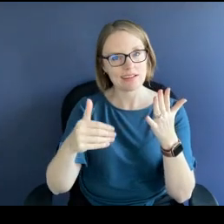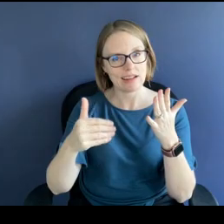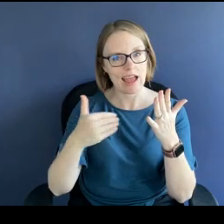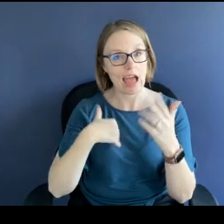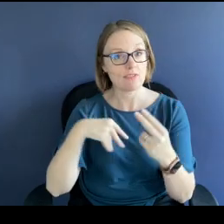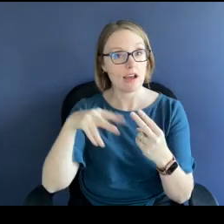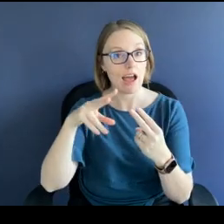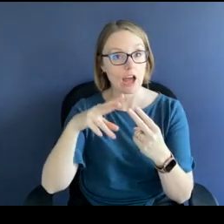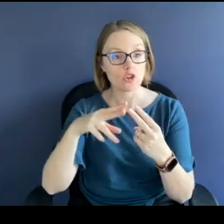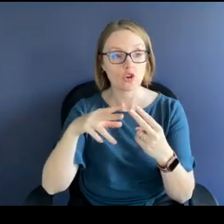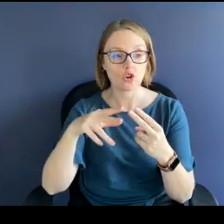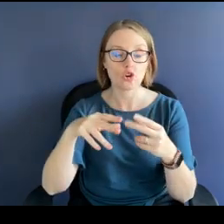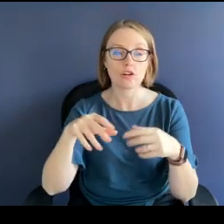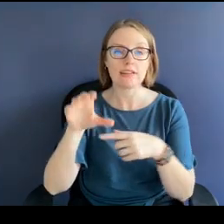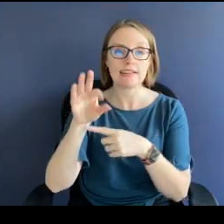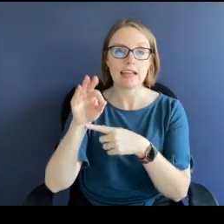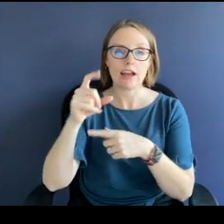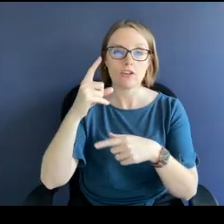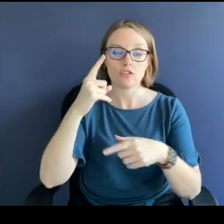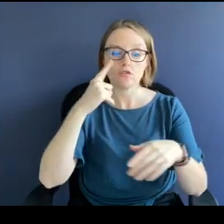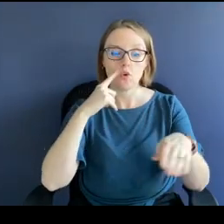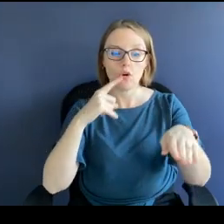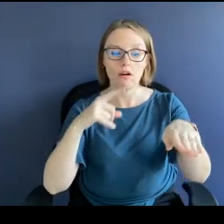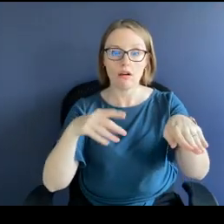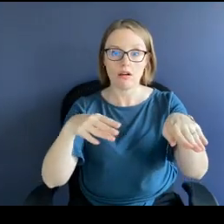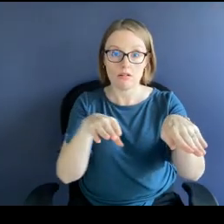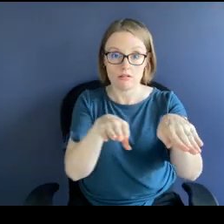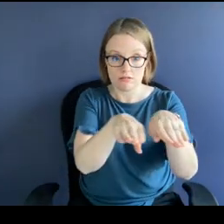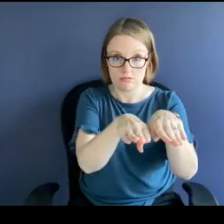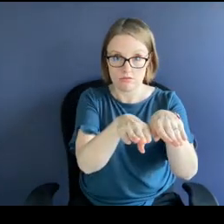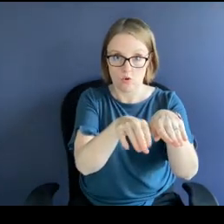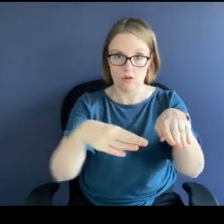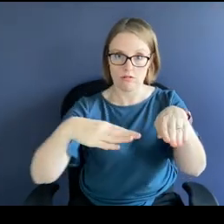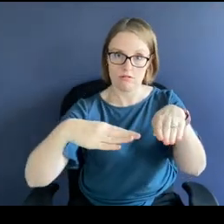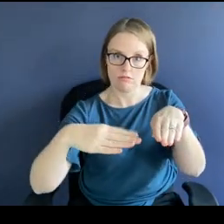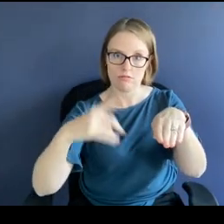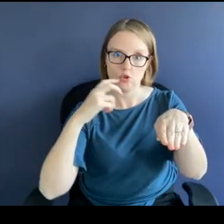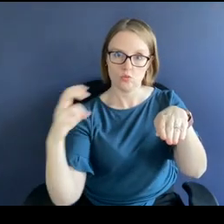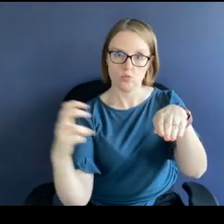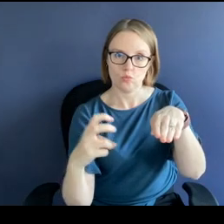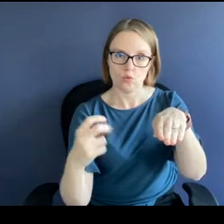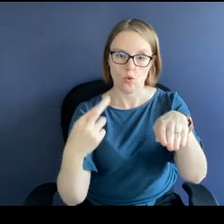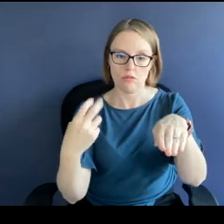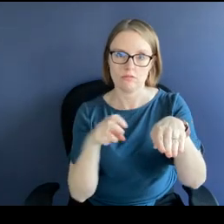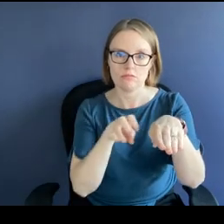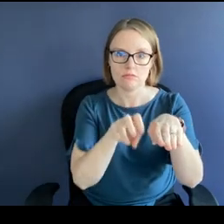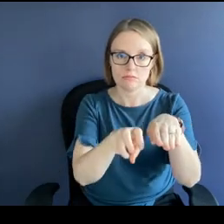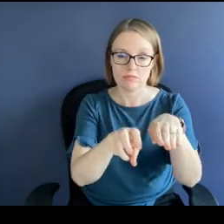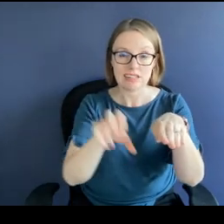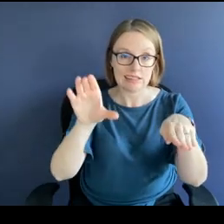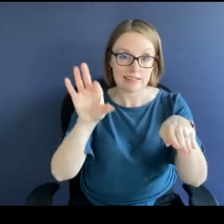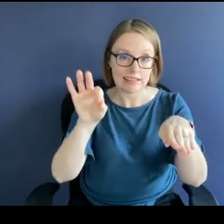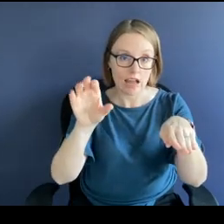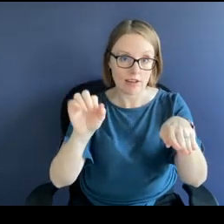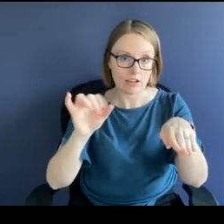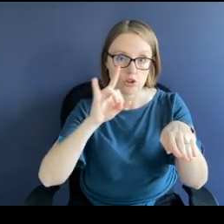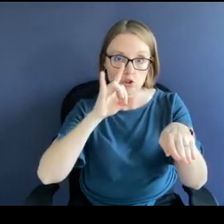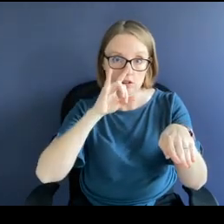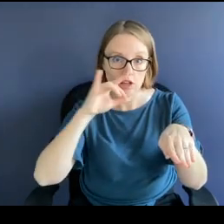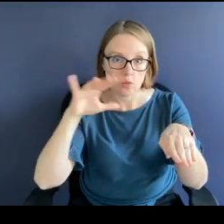either a parallel or perpendicular approach with a CFS